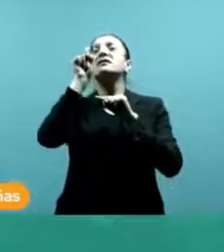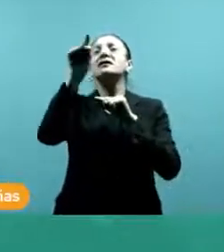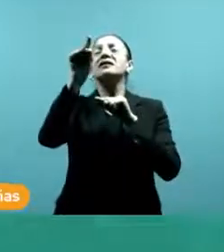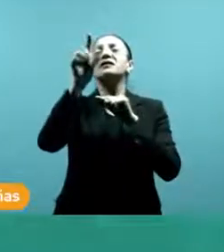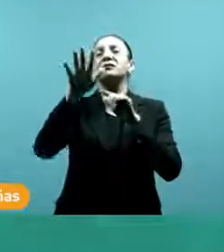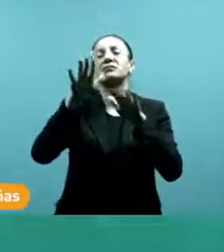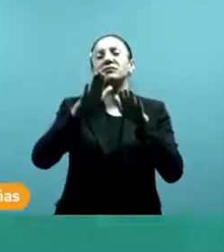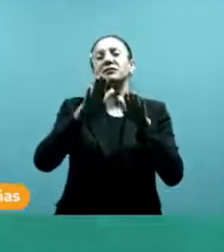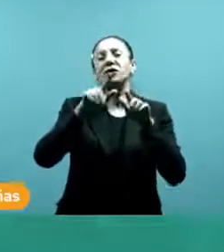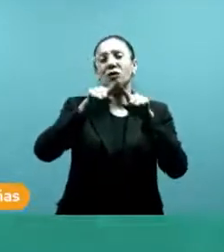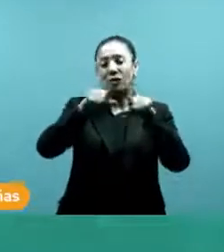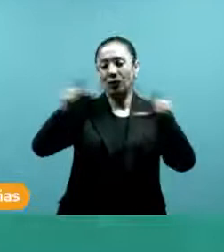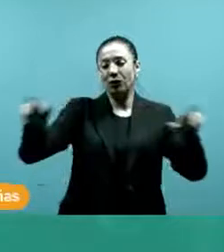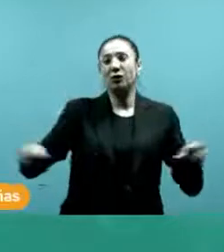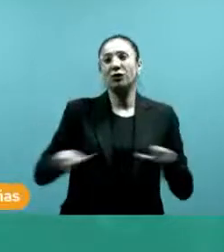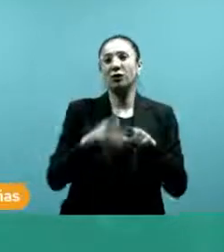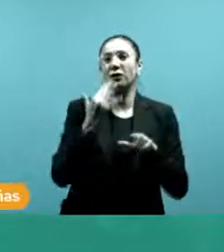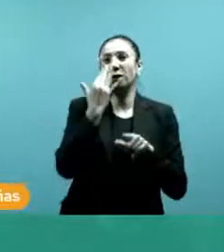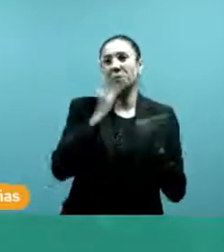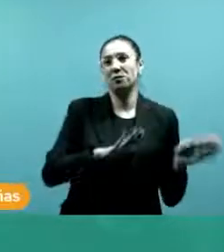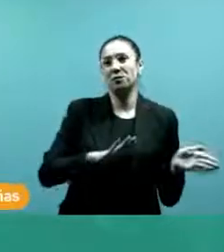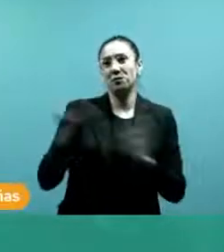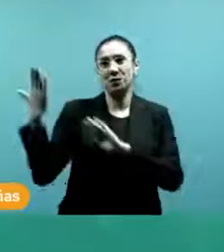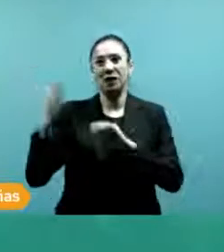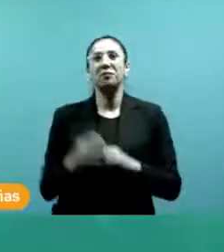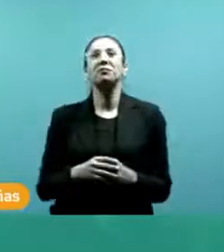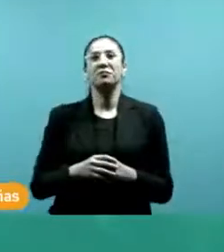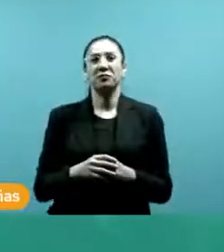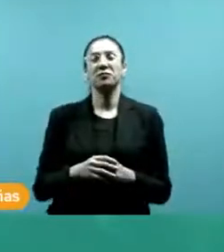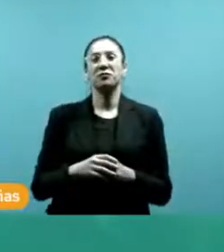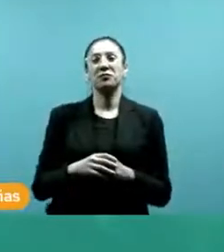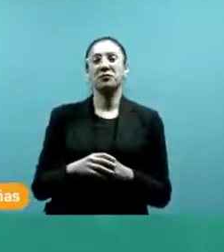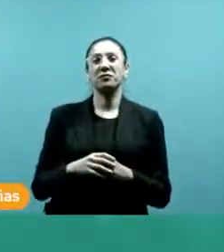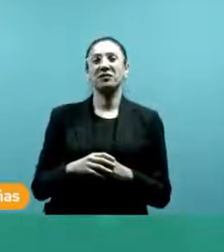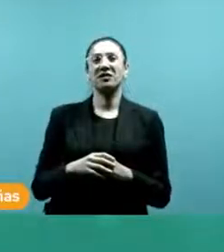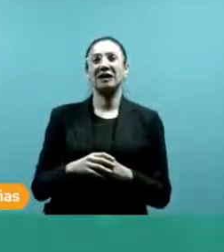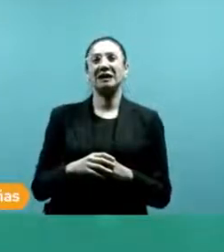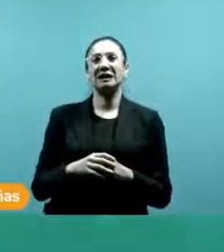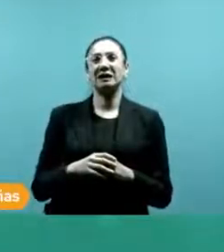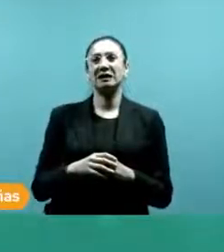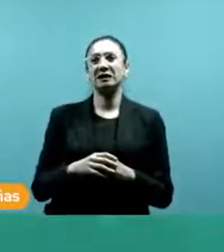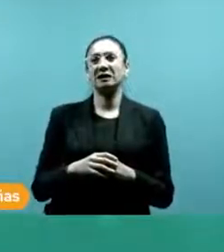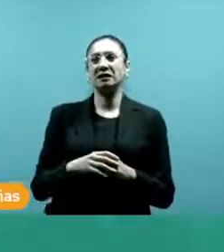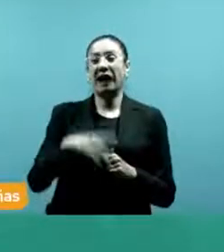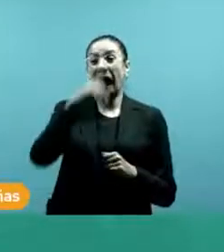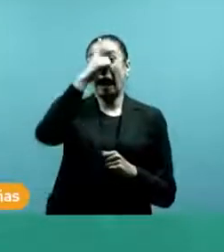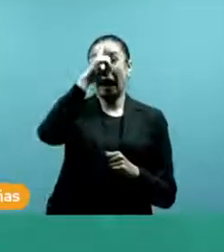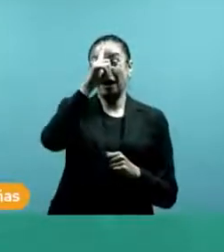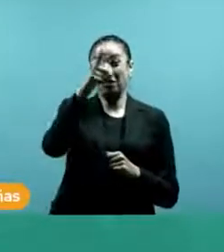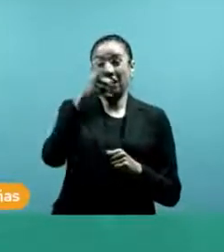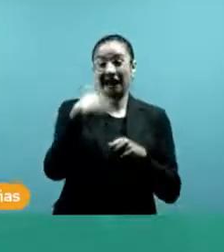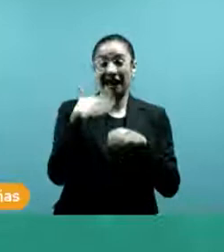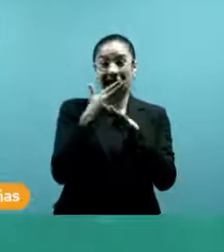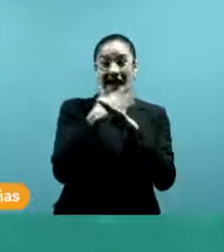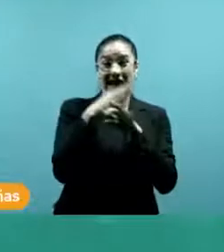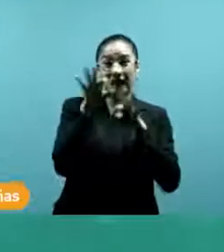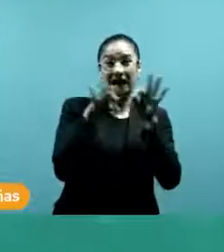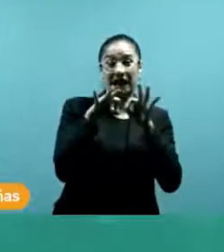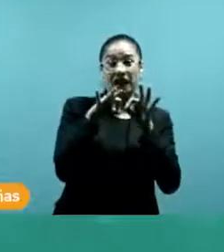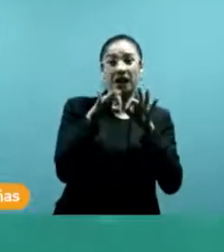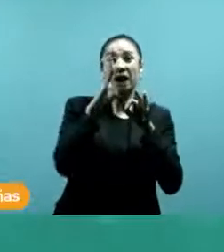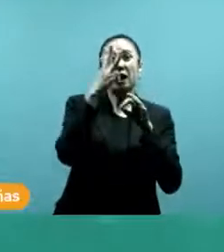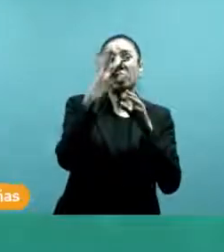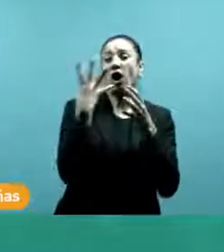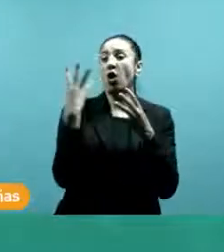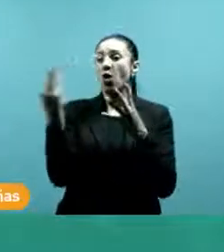chimeneas. And in Auschwitz, I mentioned so far three groups of victims. Tres I mentioned grupos the Polish, de